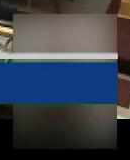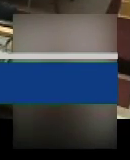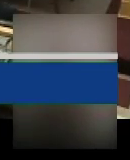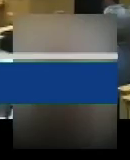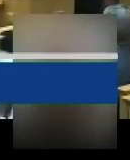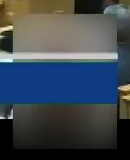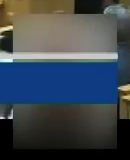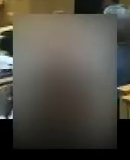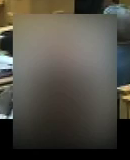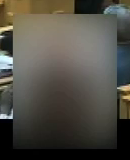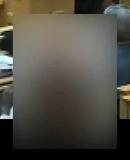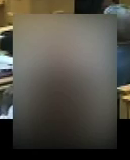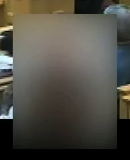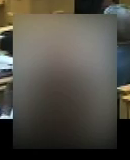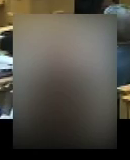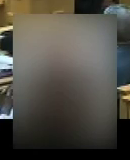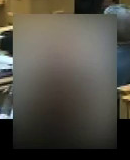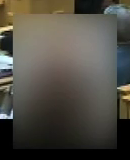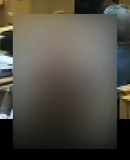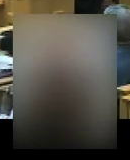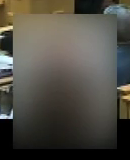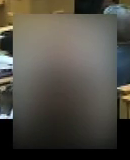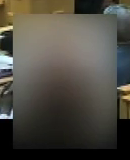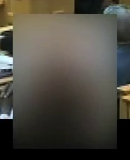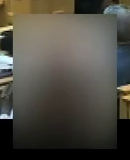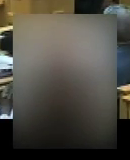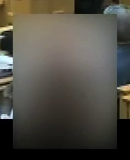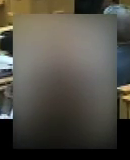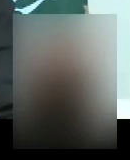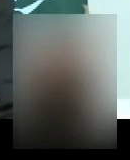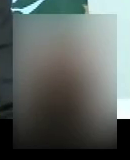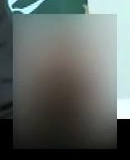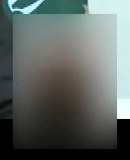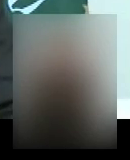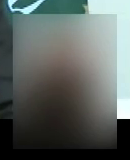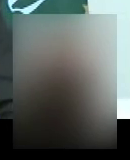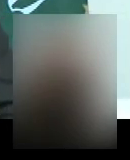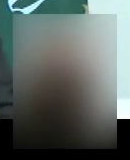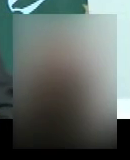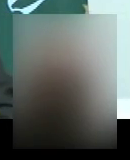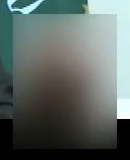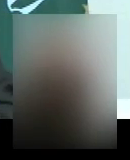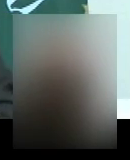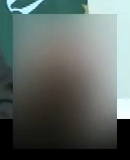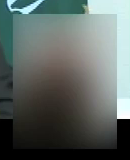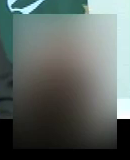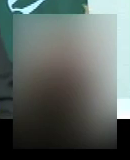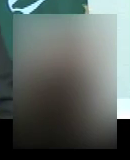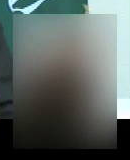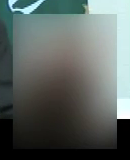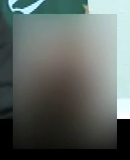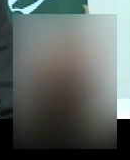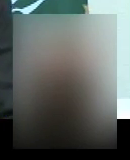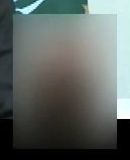The conference seeks to address the structure of land ownership and debate the following: